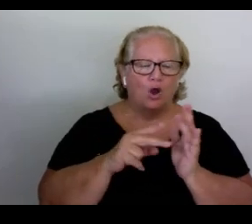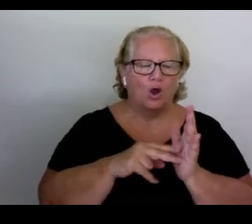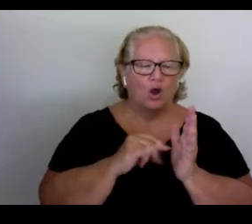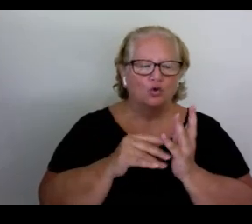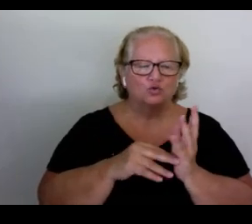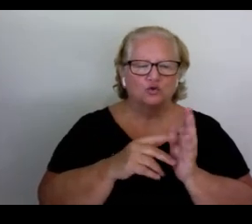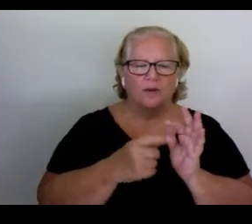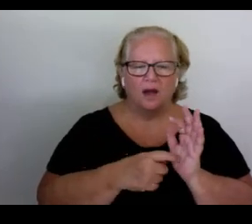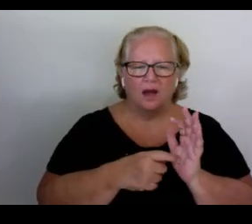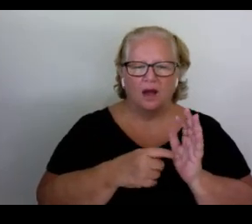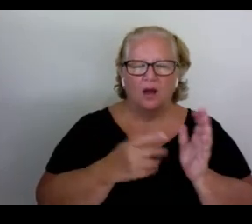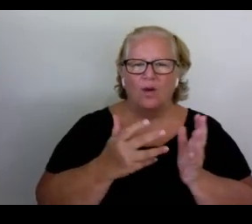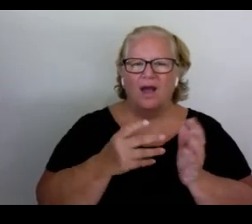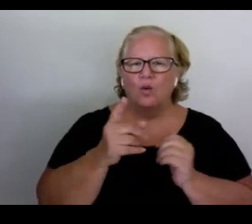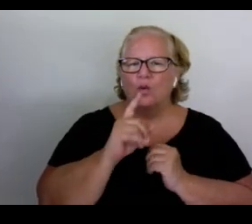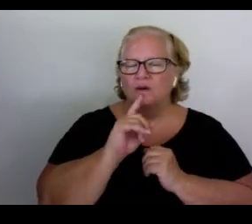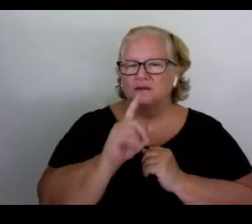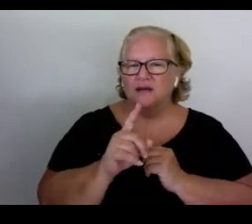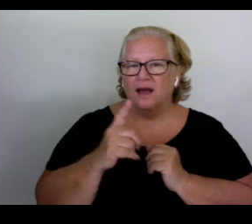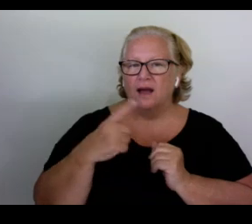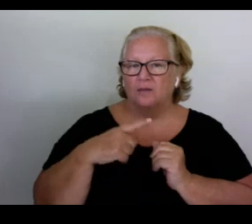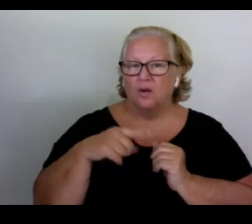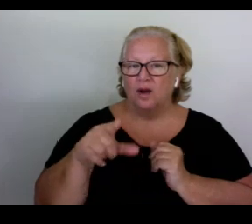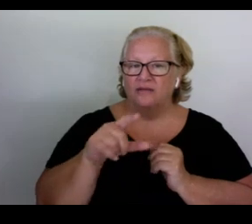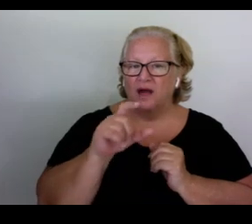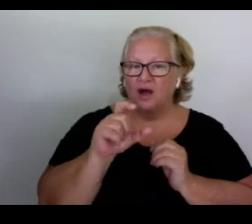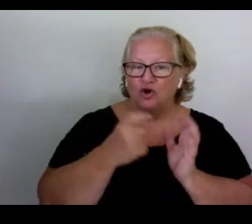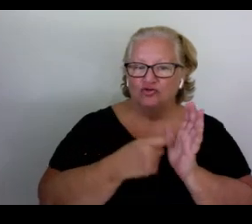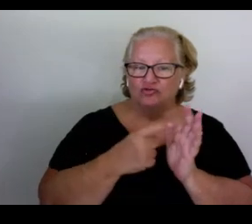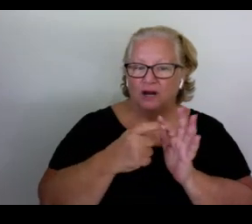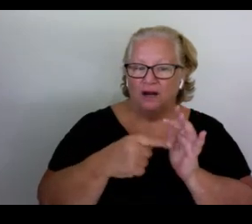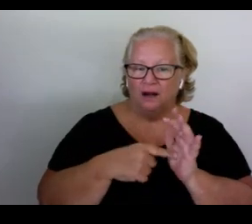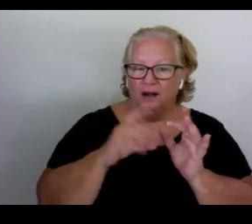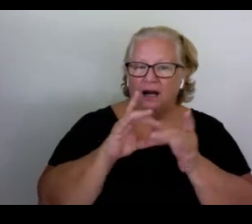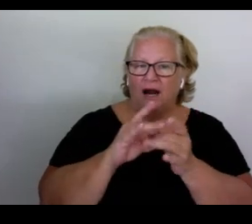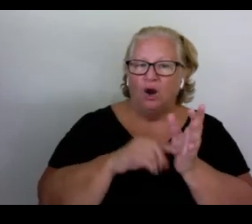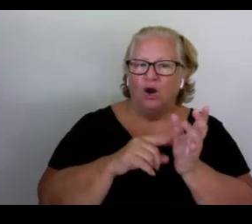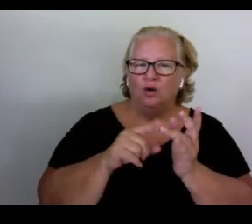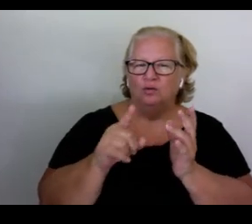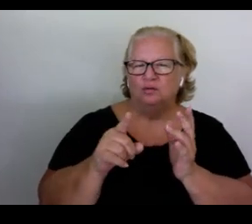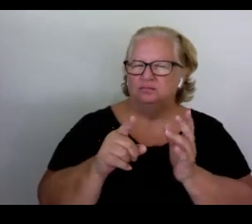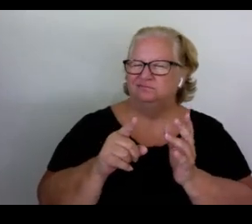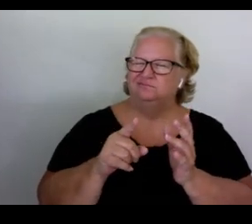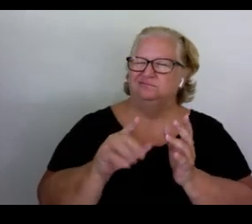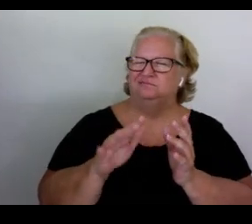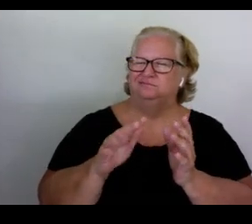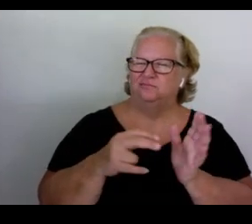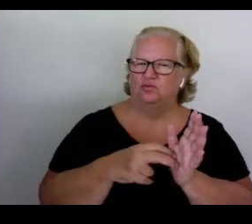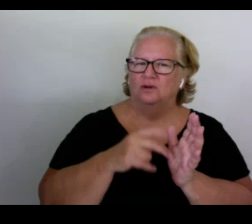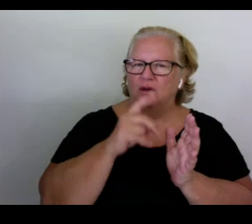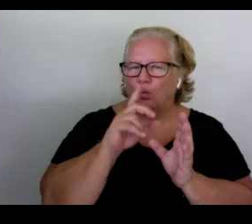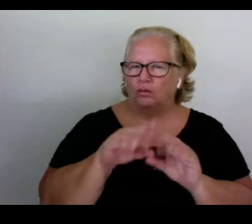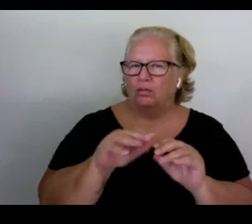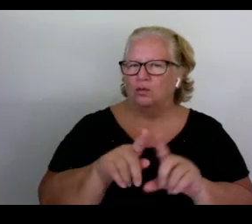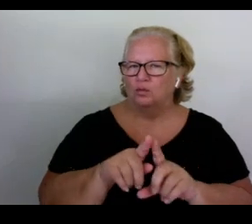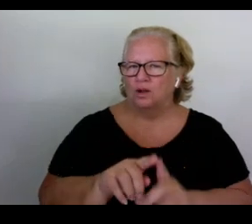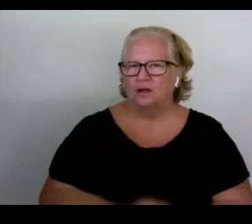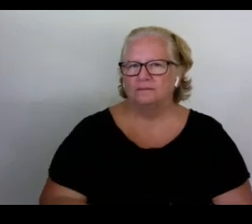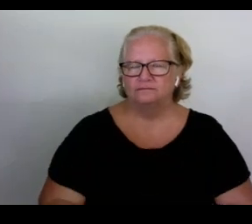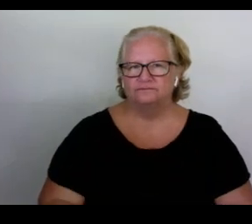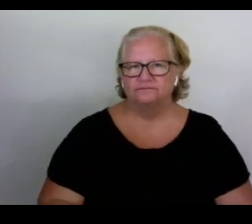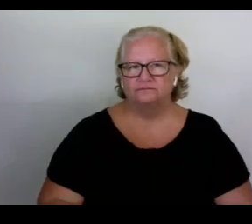that because the credit contract was linked to the dodgy consumer contract, it should fall over as well. And so what